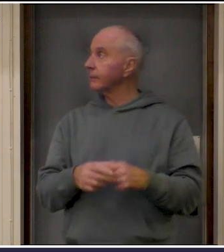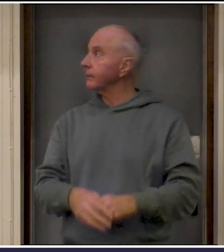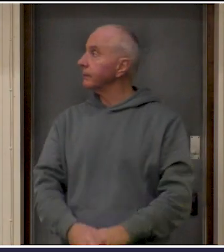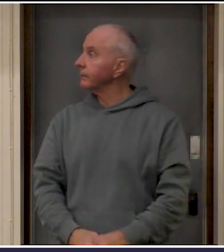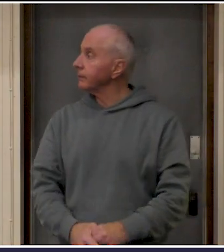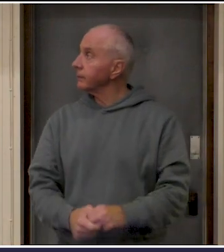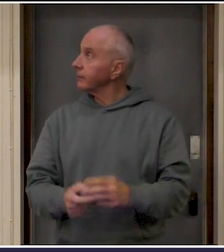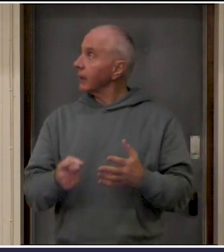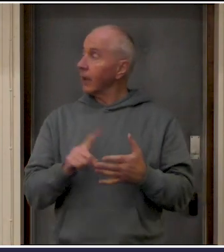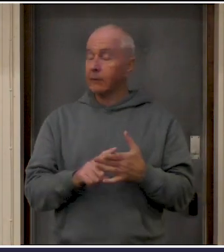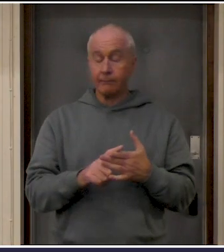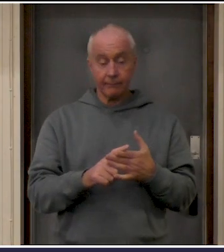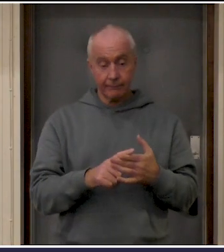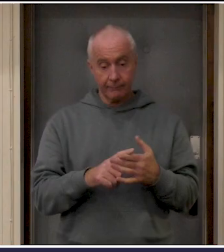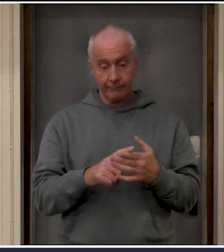Refueling once a year.